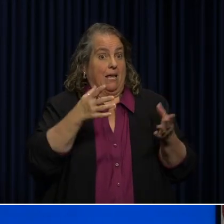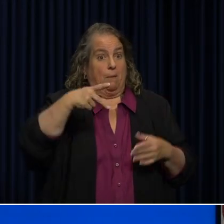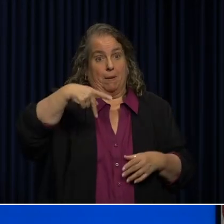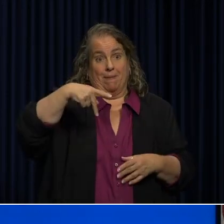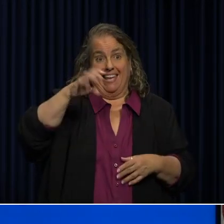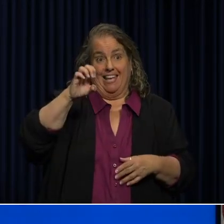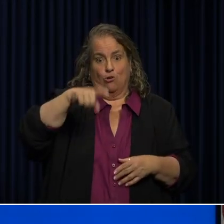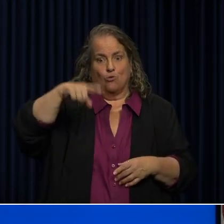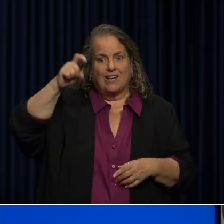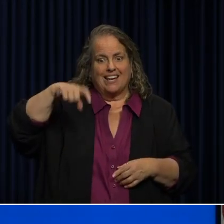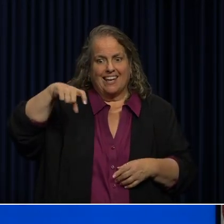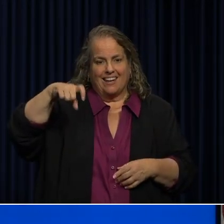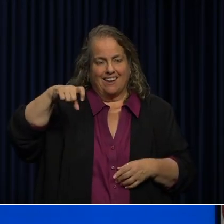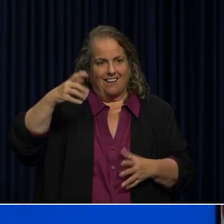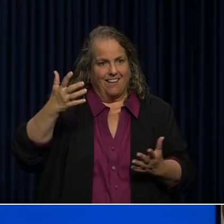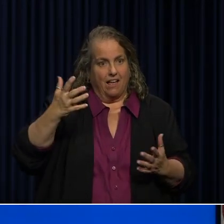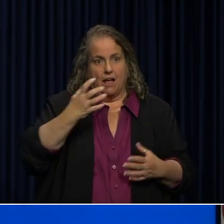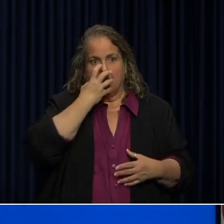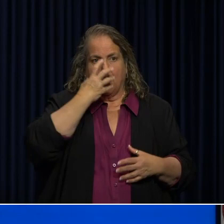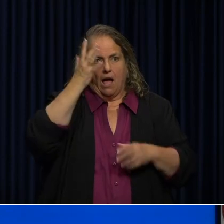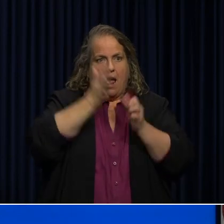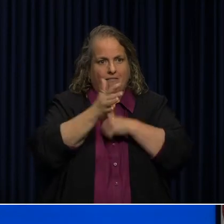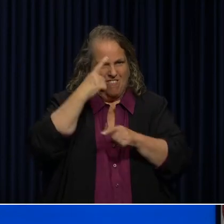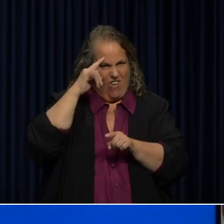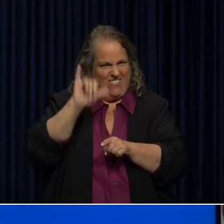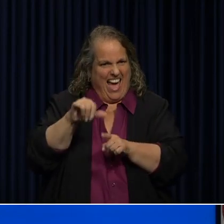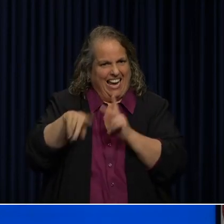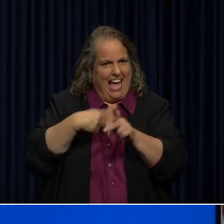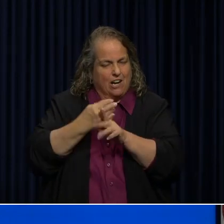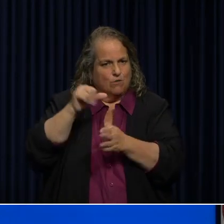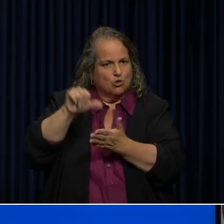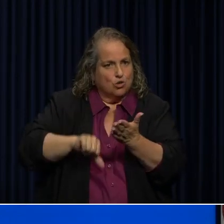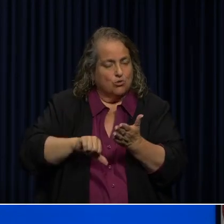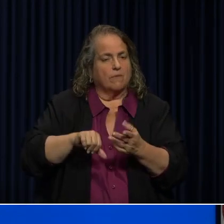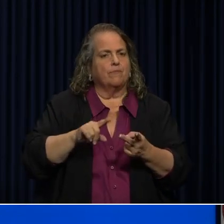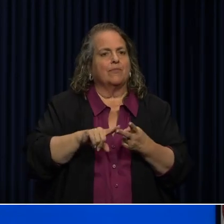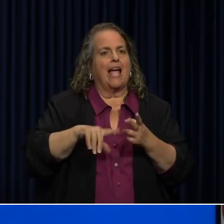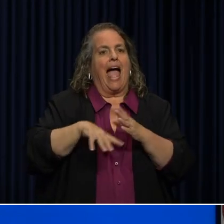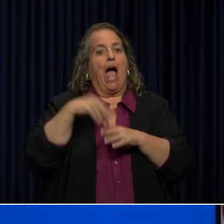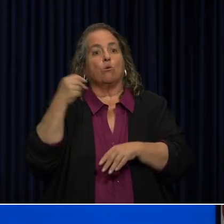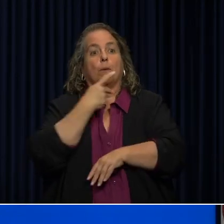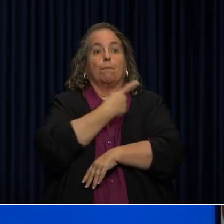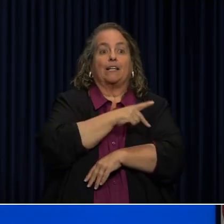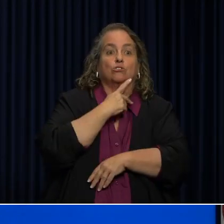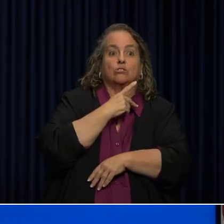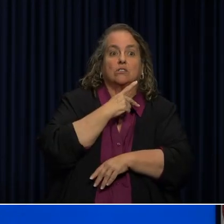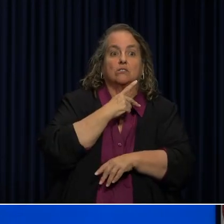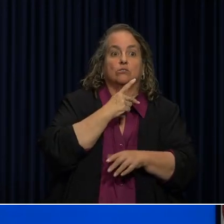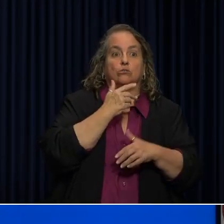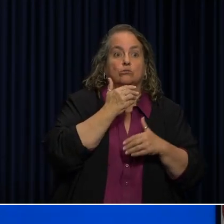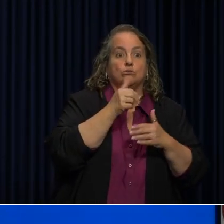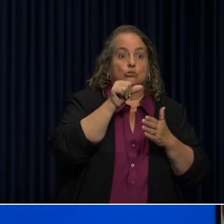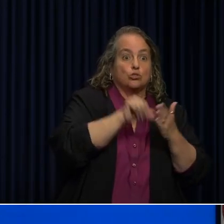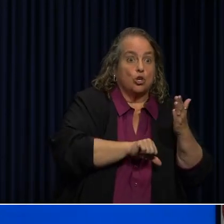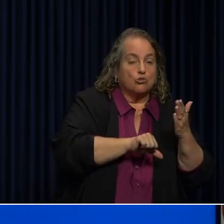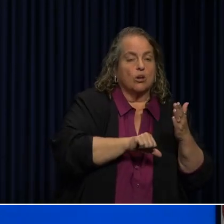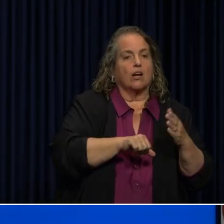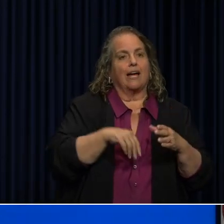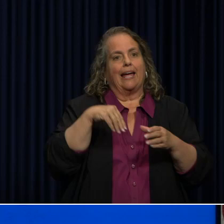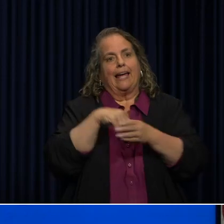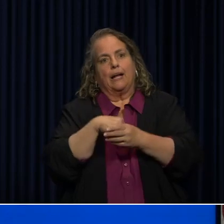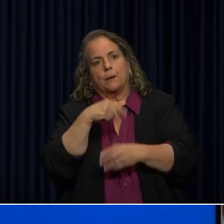between outpatient services and inpatient services. I believe we're making very steady progress in our planning.